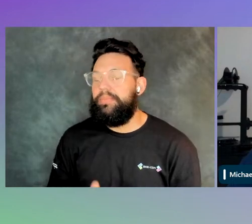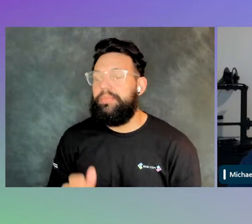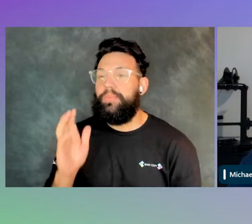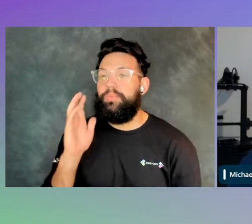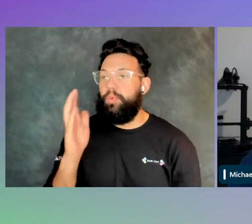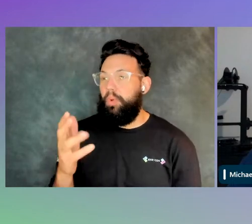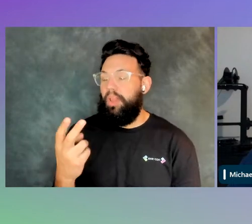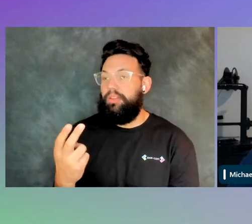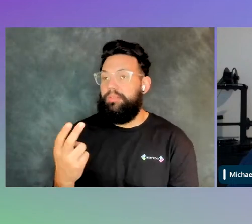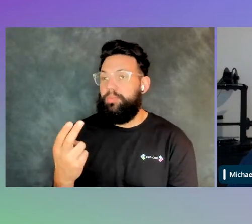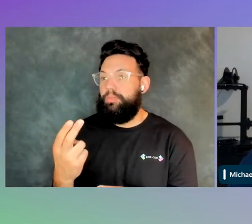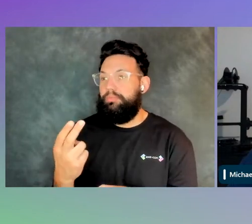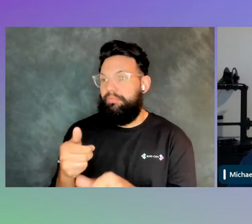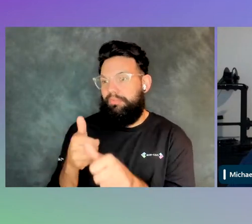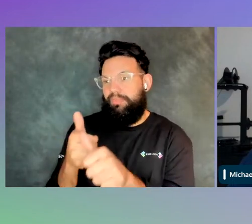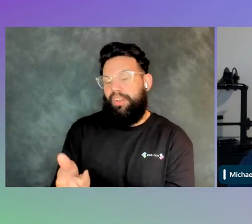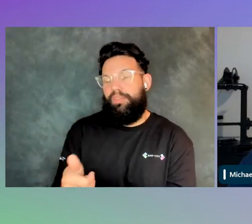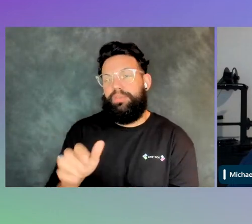assertions.